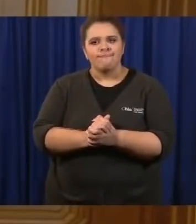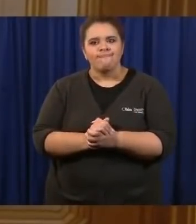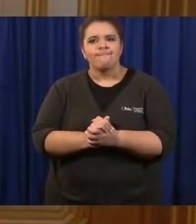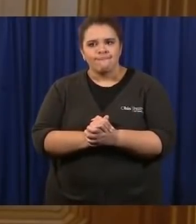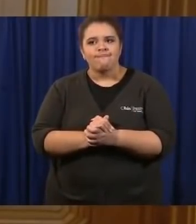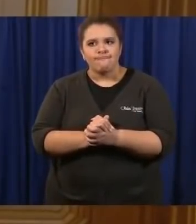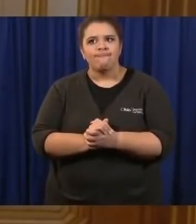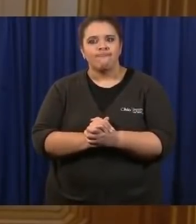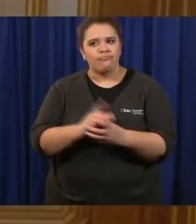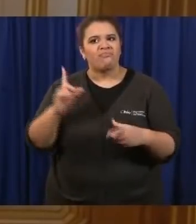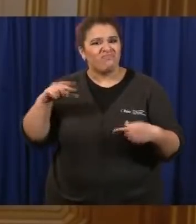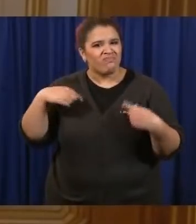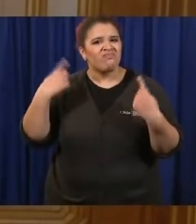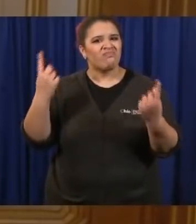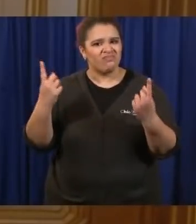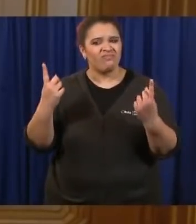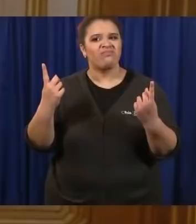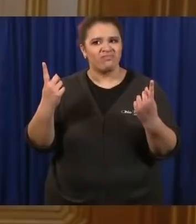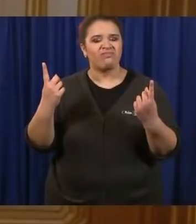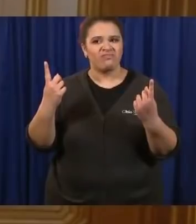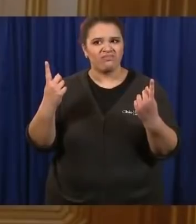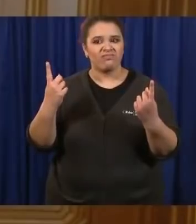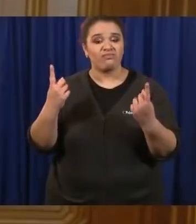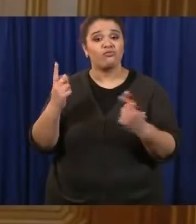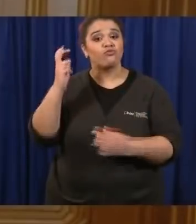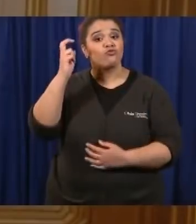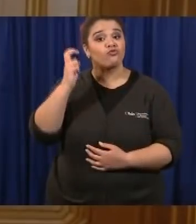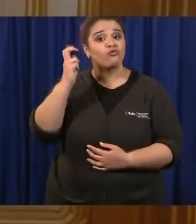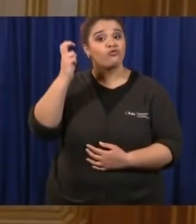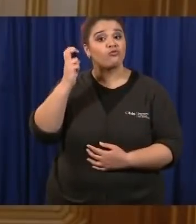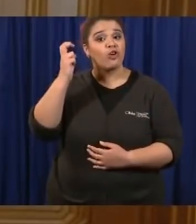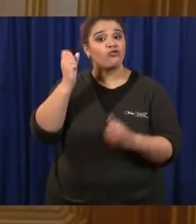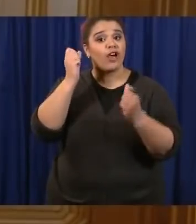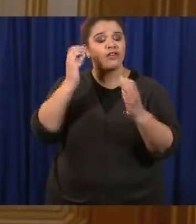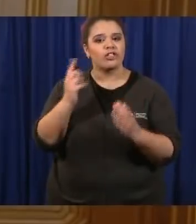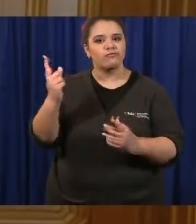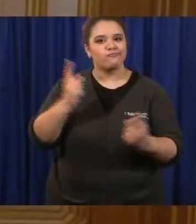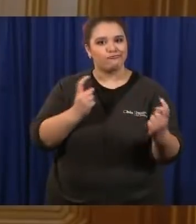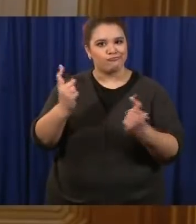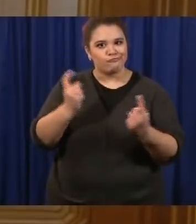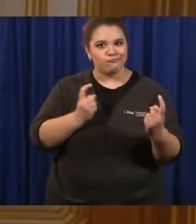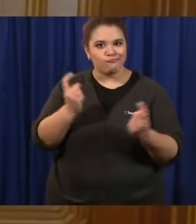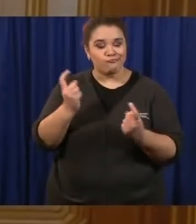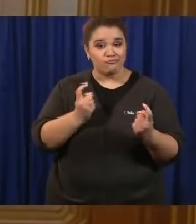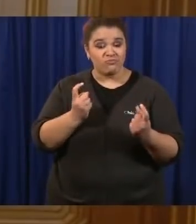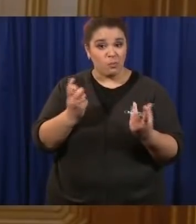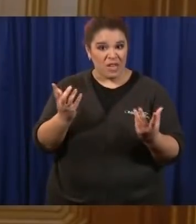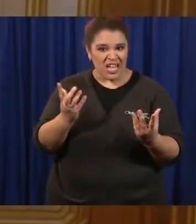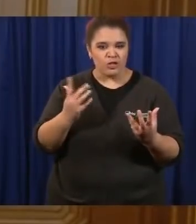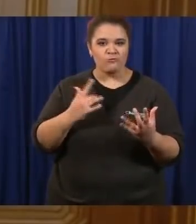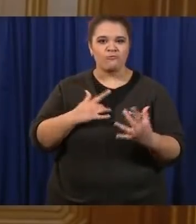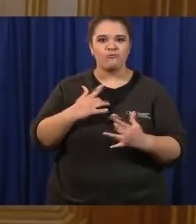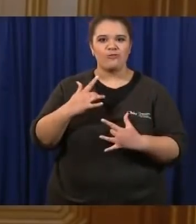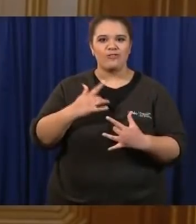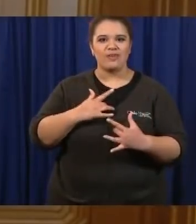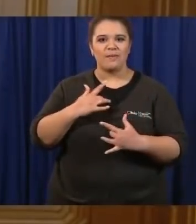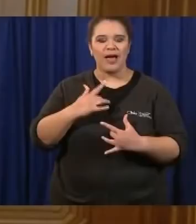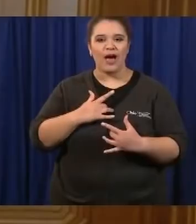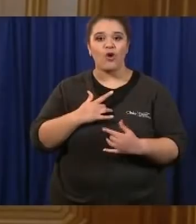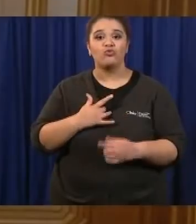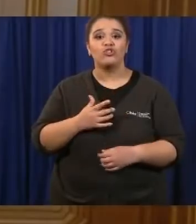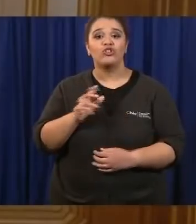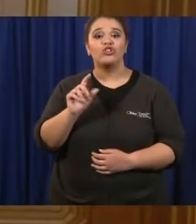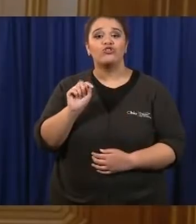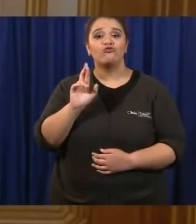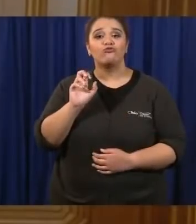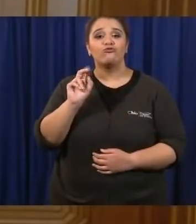been getting a lot of questions sent in from truck drivers who are concerned about truck stops, like rest stops, and being